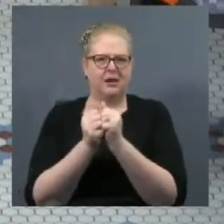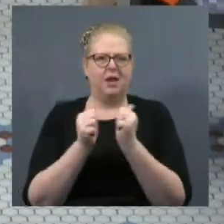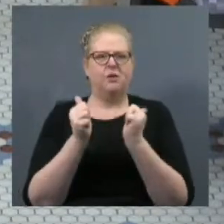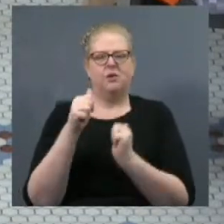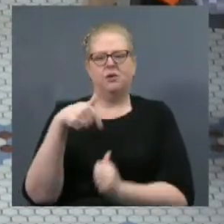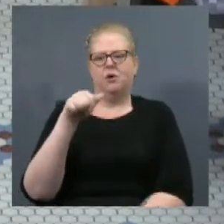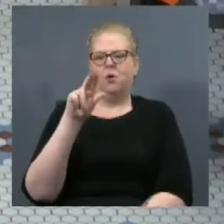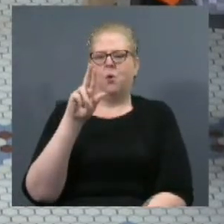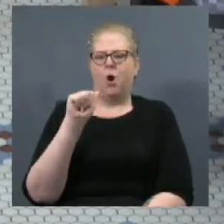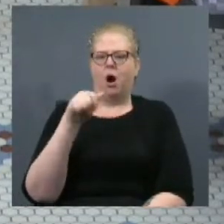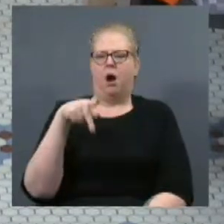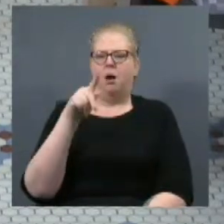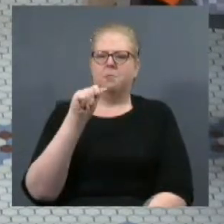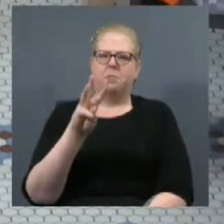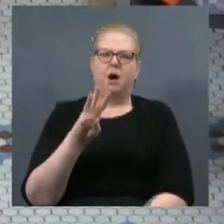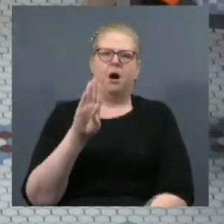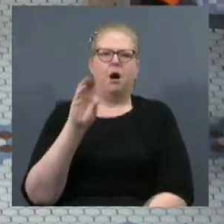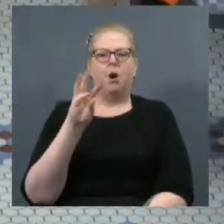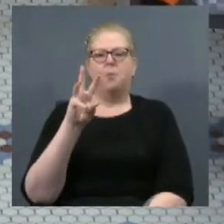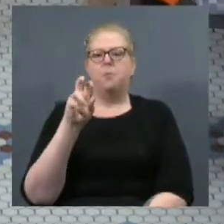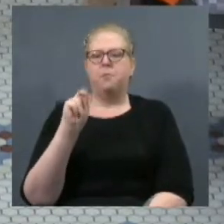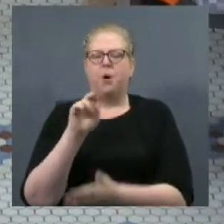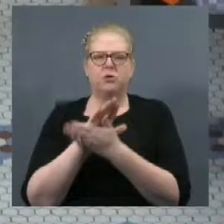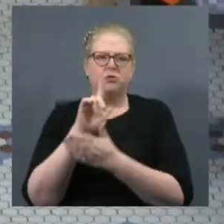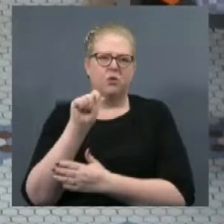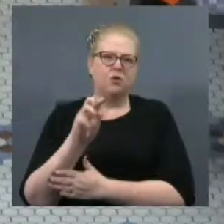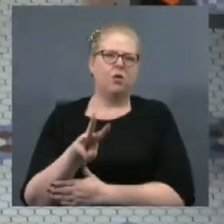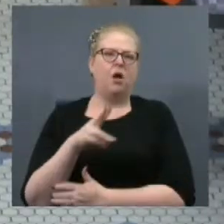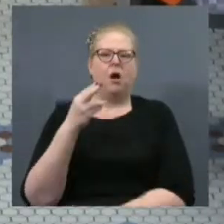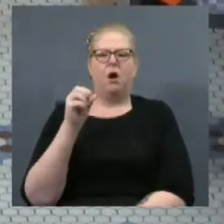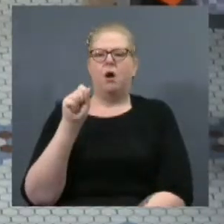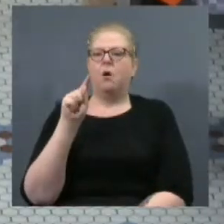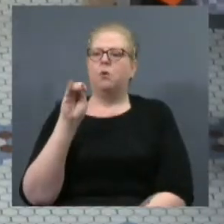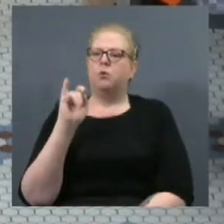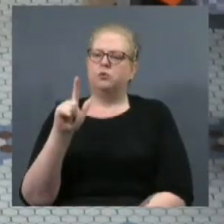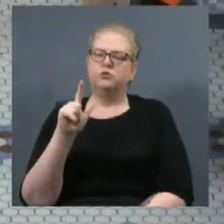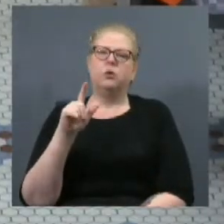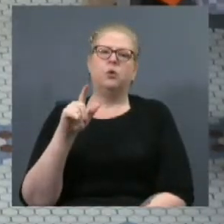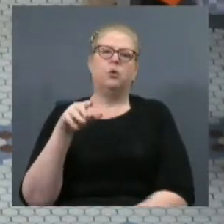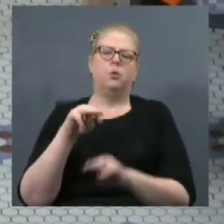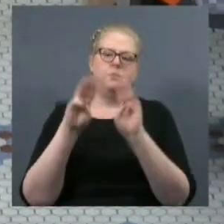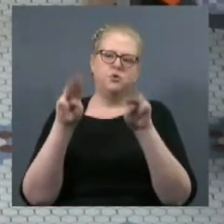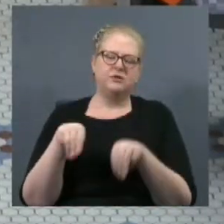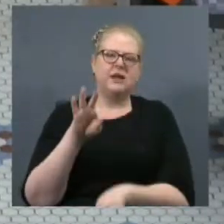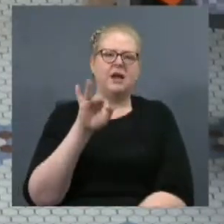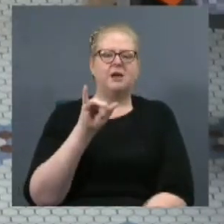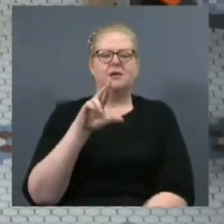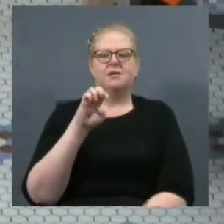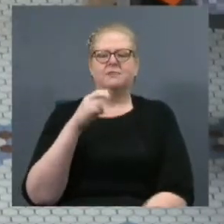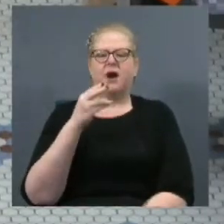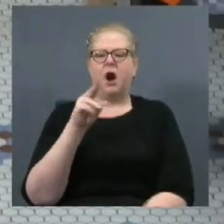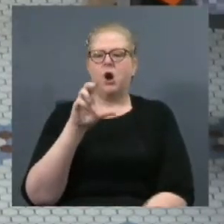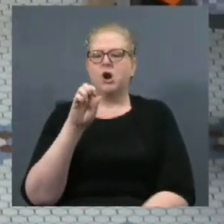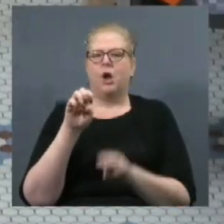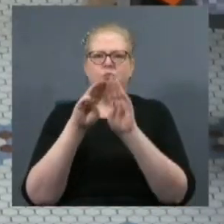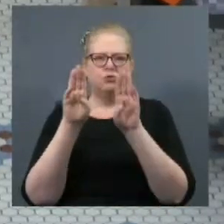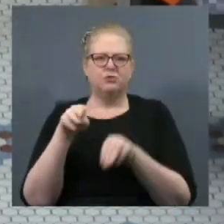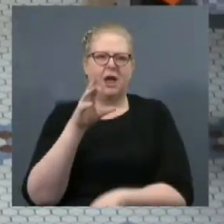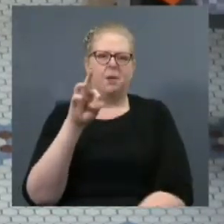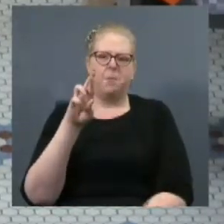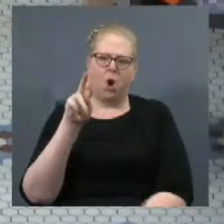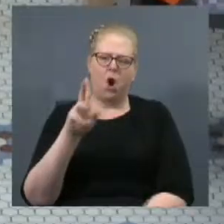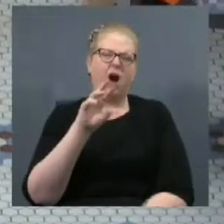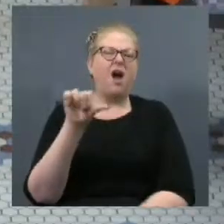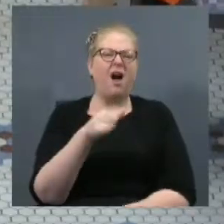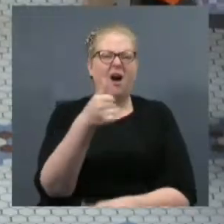Quapaw Quarter, the Hostel Museum, Firehouse Museum in the park, and other partners, and developed